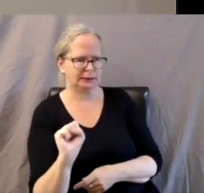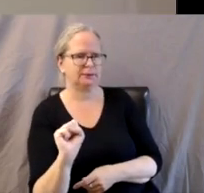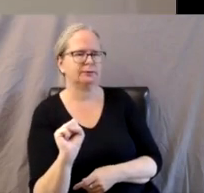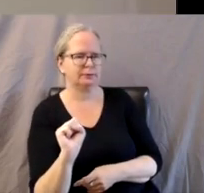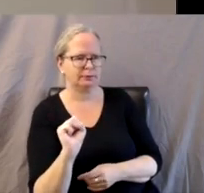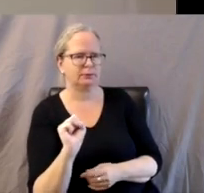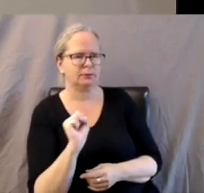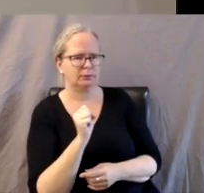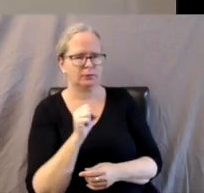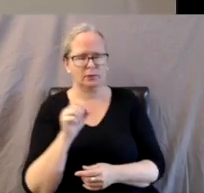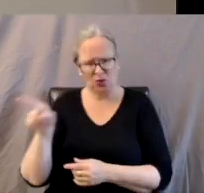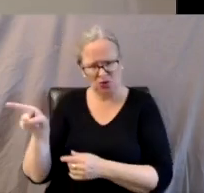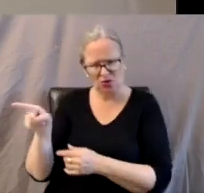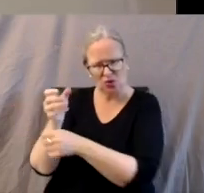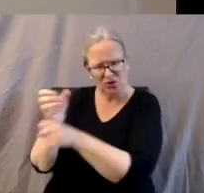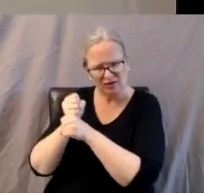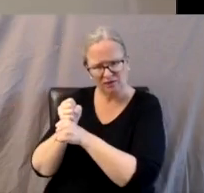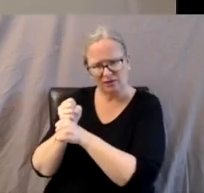well?